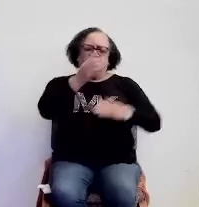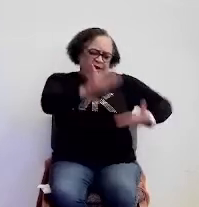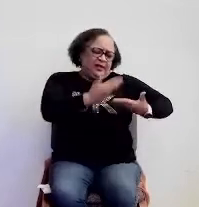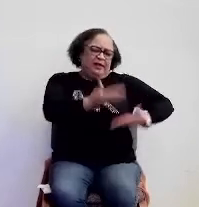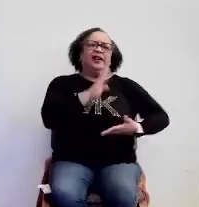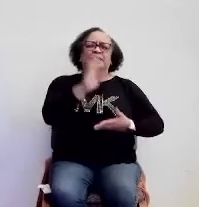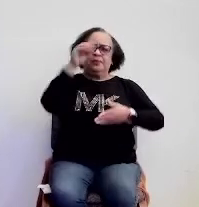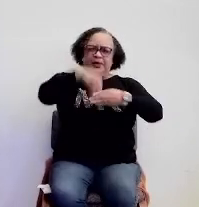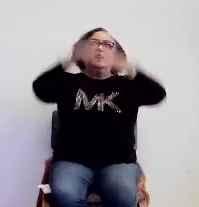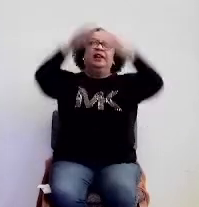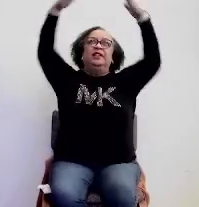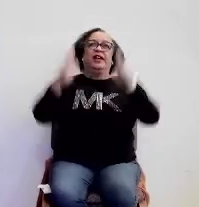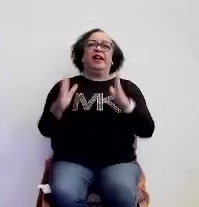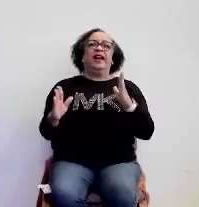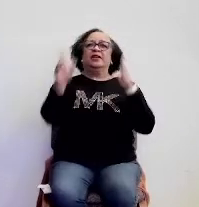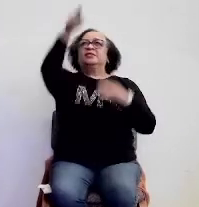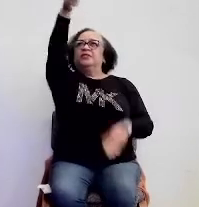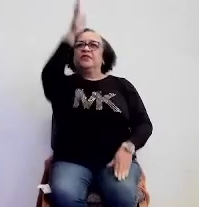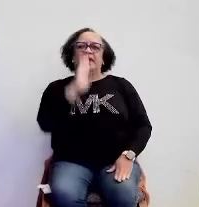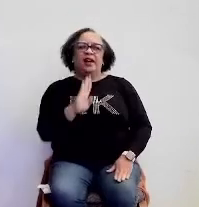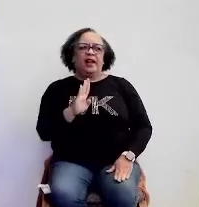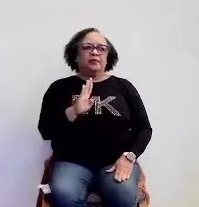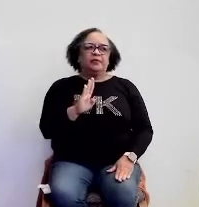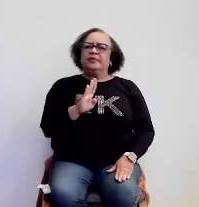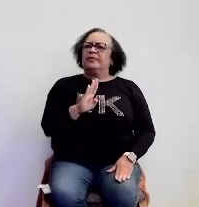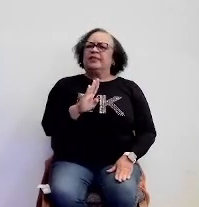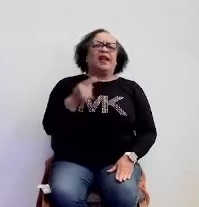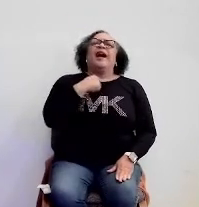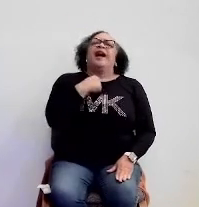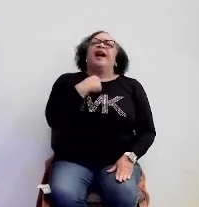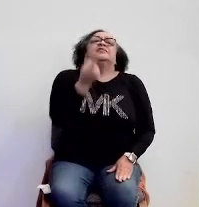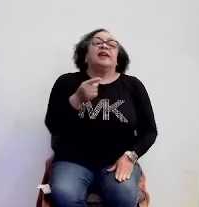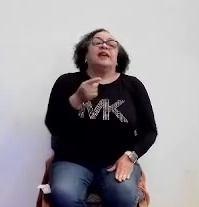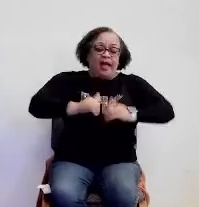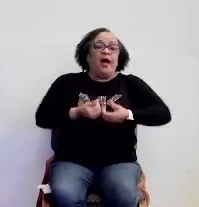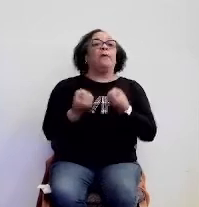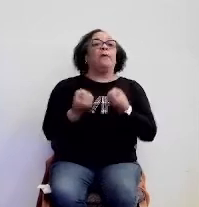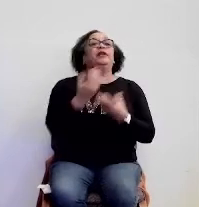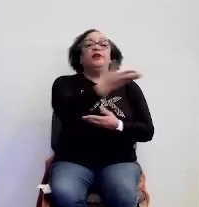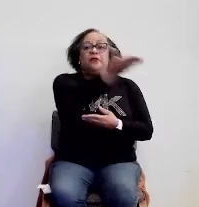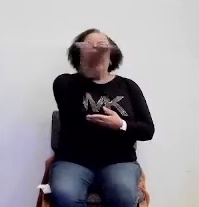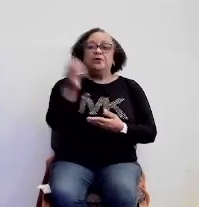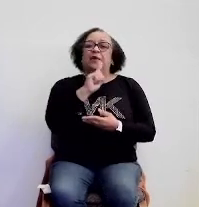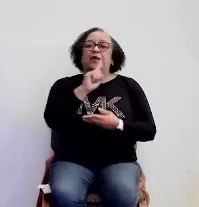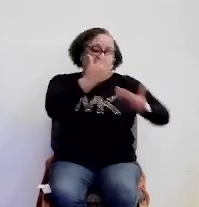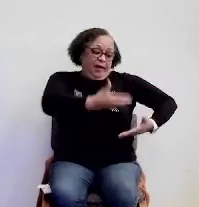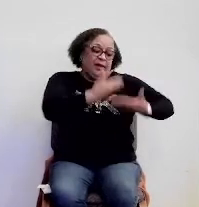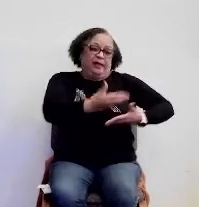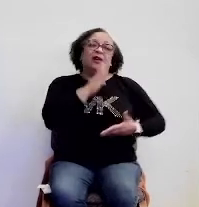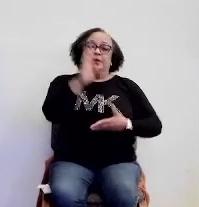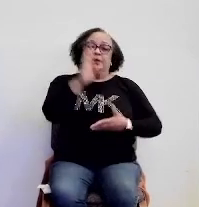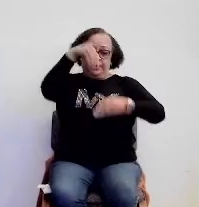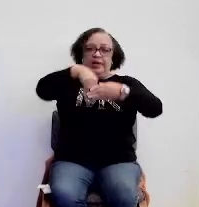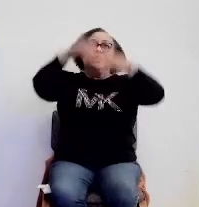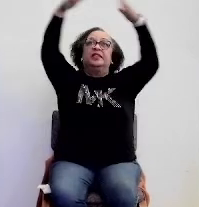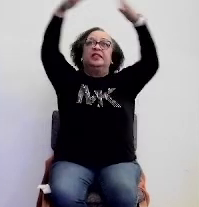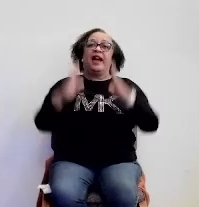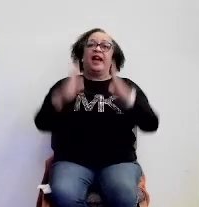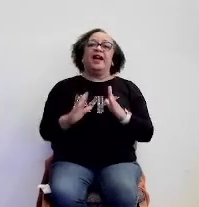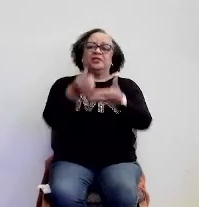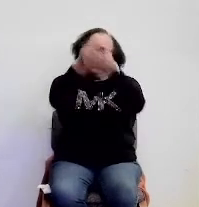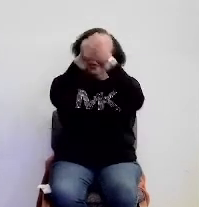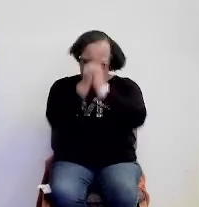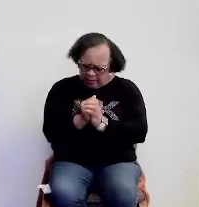glad to be in the house of worship one more time? Oh, don't fool me. I said, how many people glad to be in the house of worship one